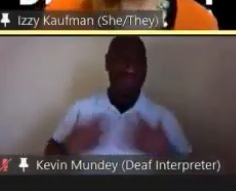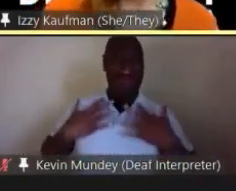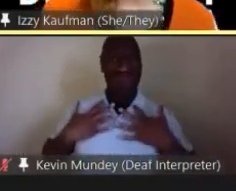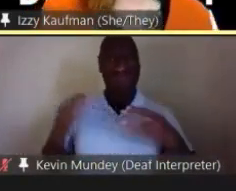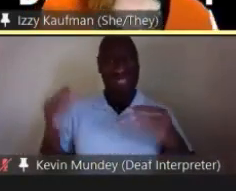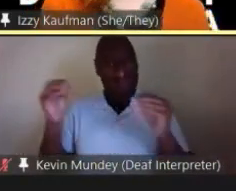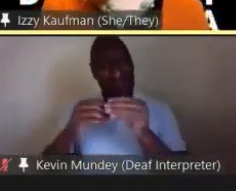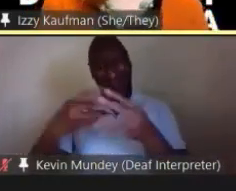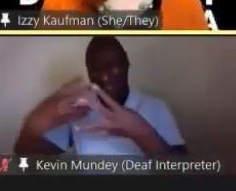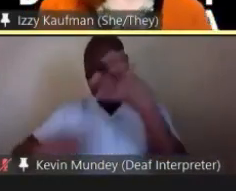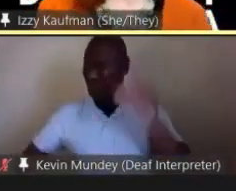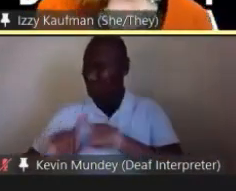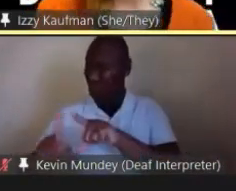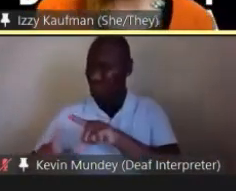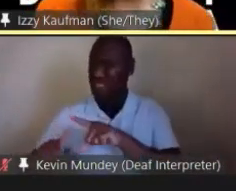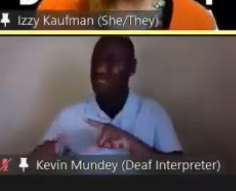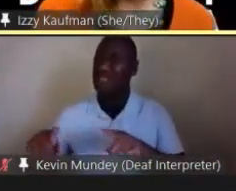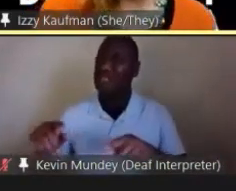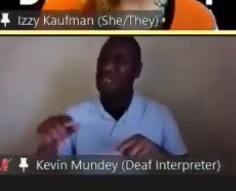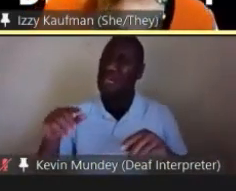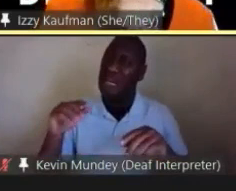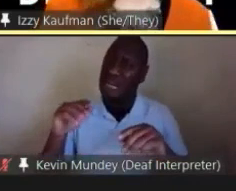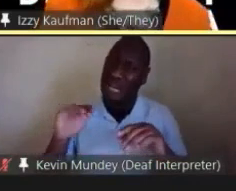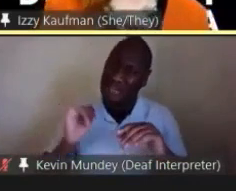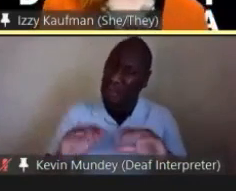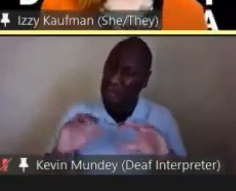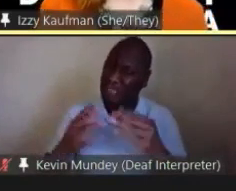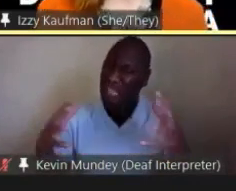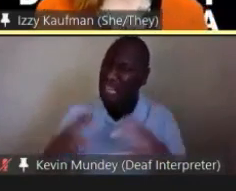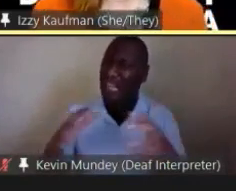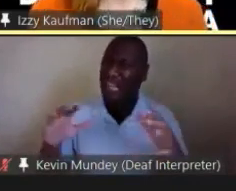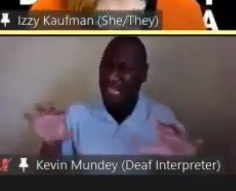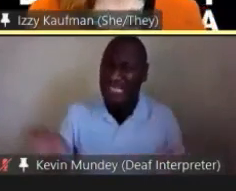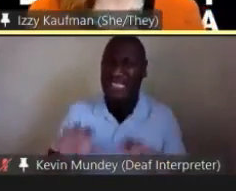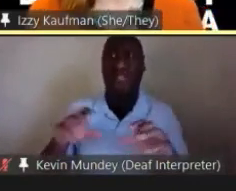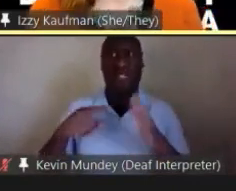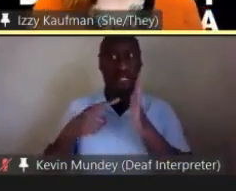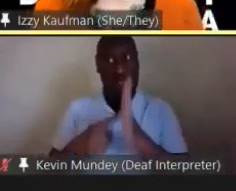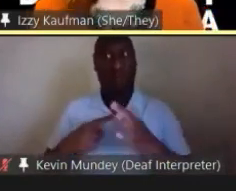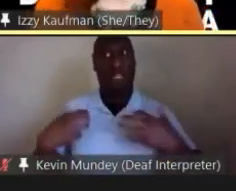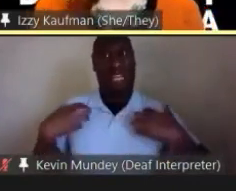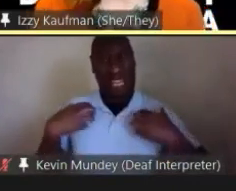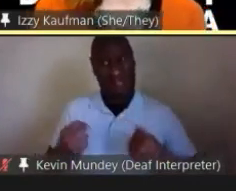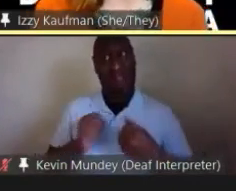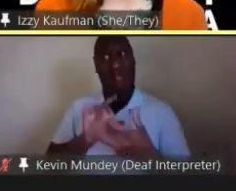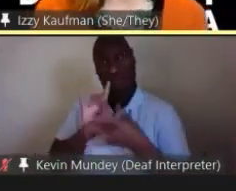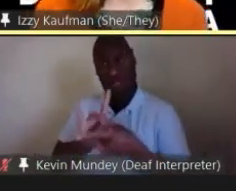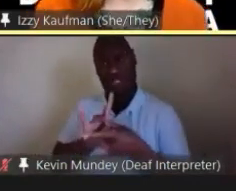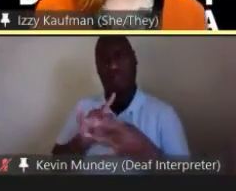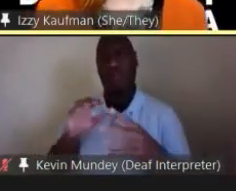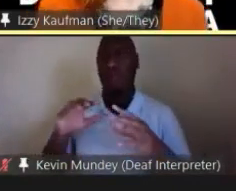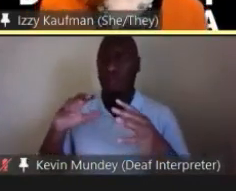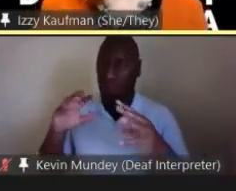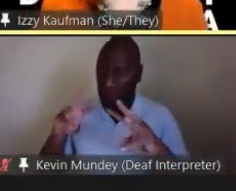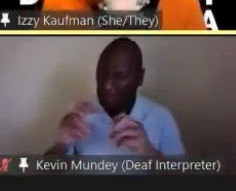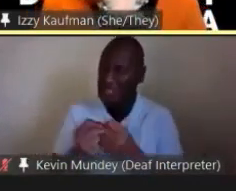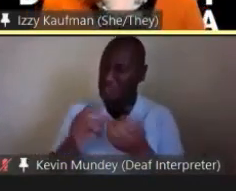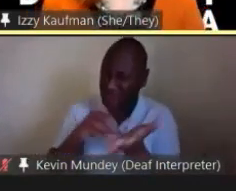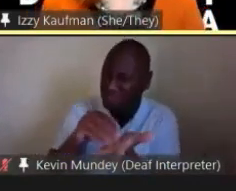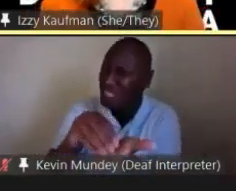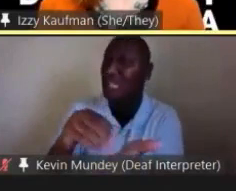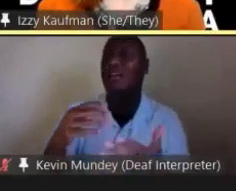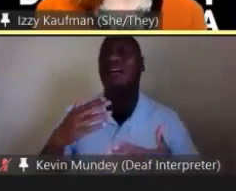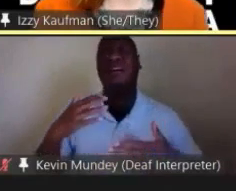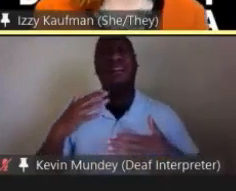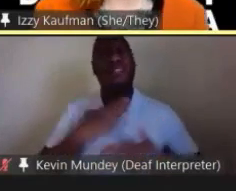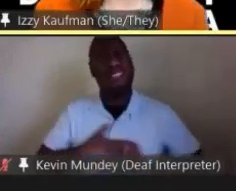wellness activities, like healthy relationship workshops for those organizations, as well as entertainment for your event. Let's chat about how